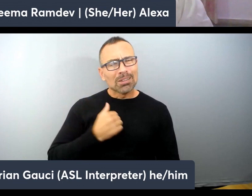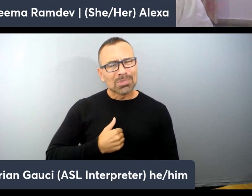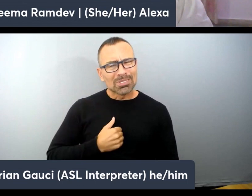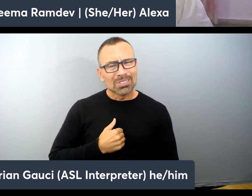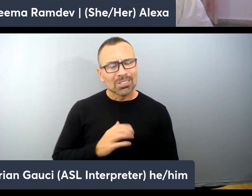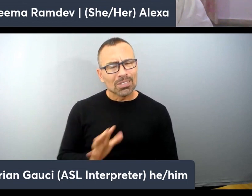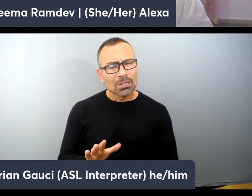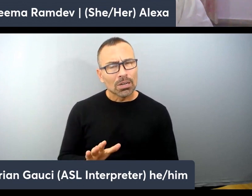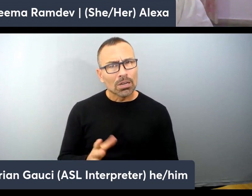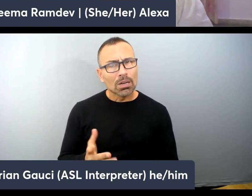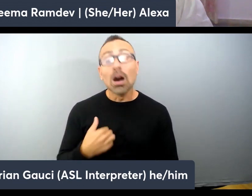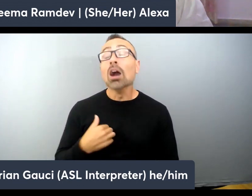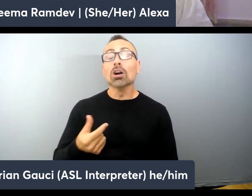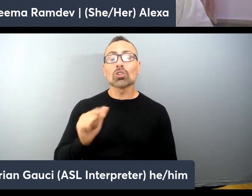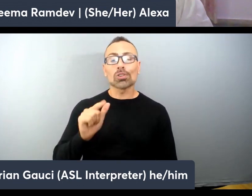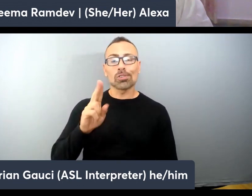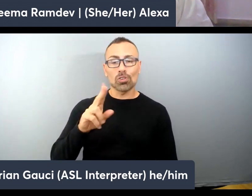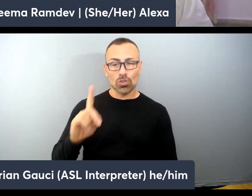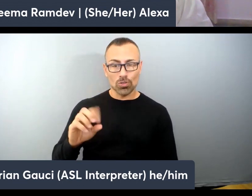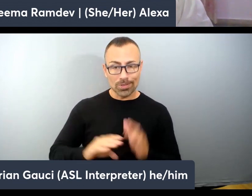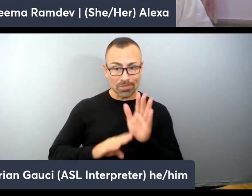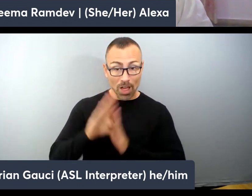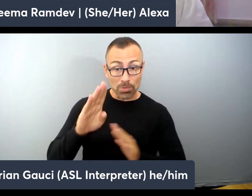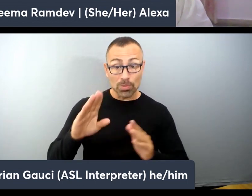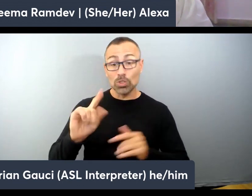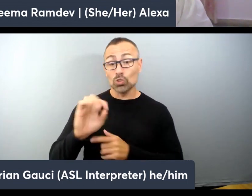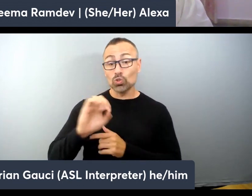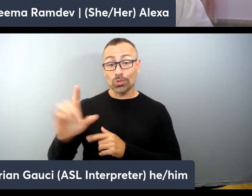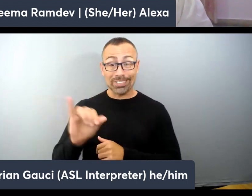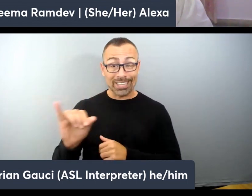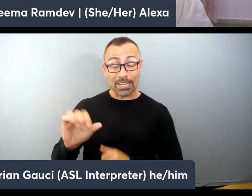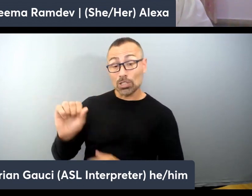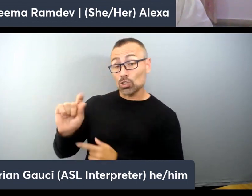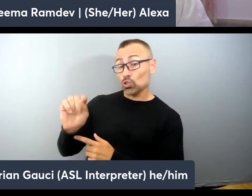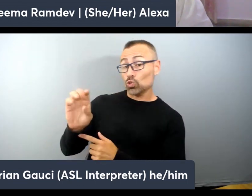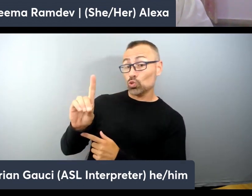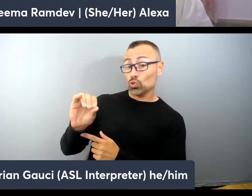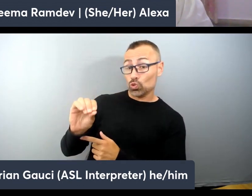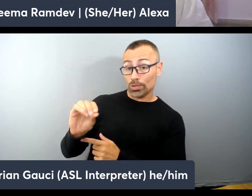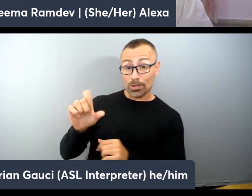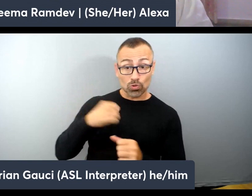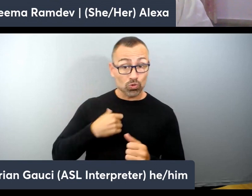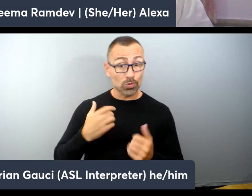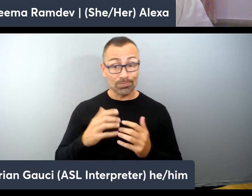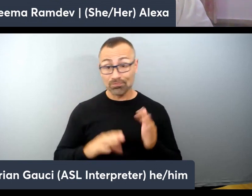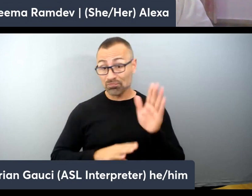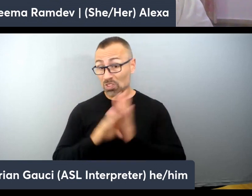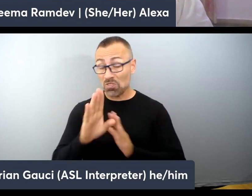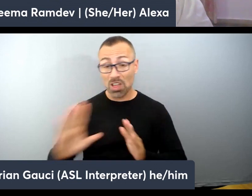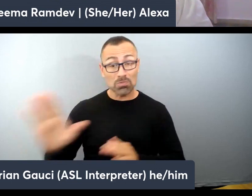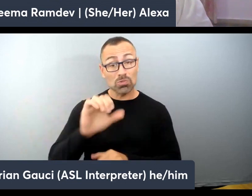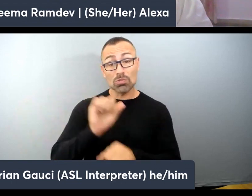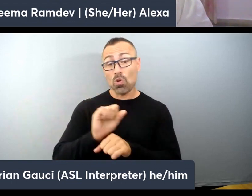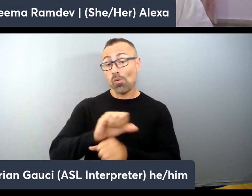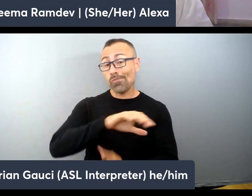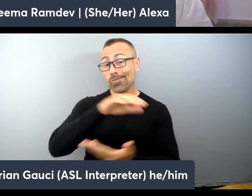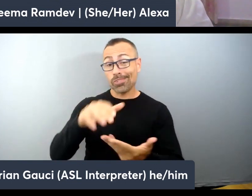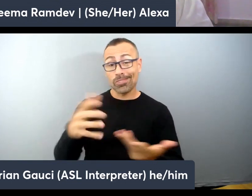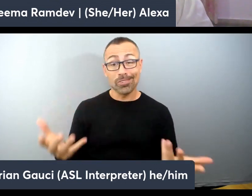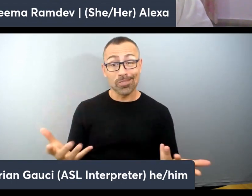with Glue development tools such as Glue Studio, customers can easily develop ETL workloads visually with minimum to no